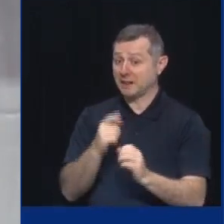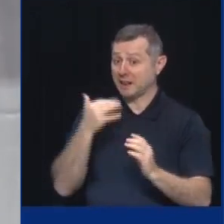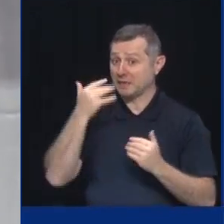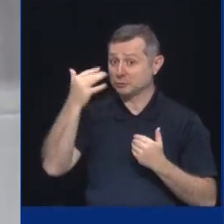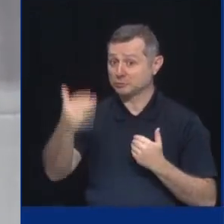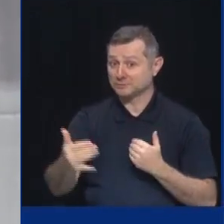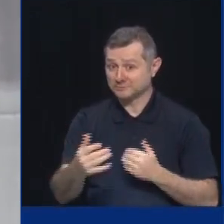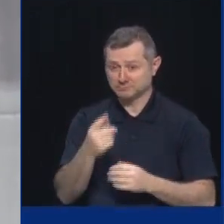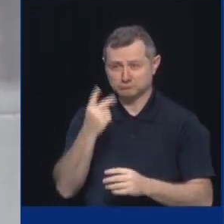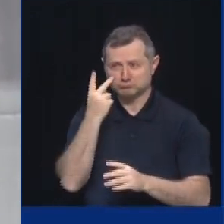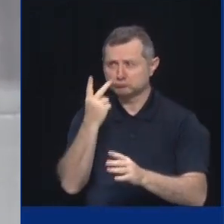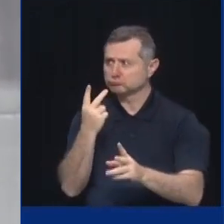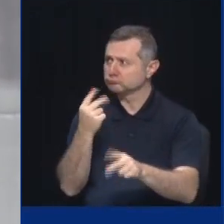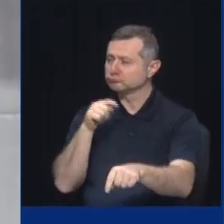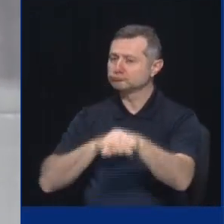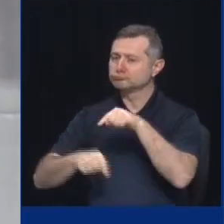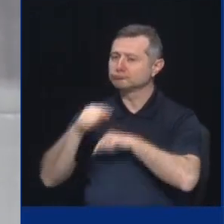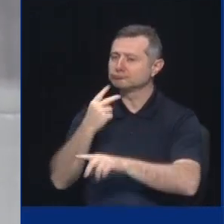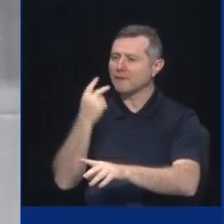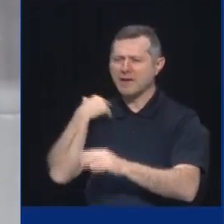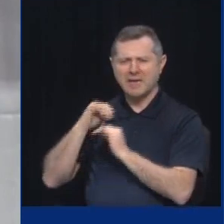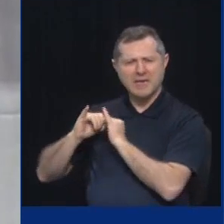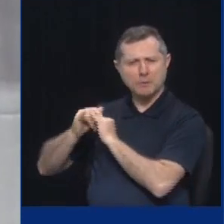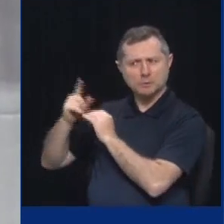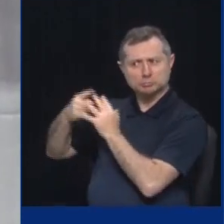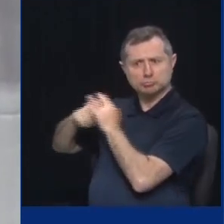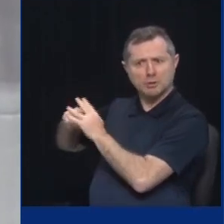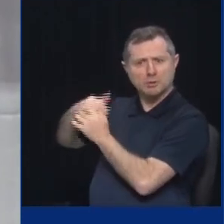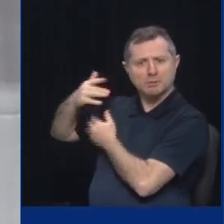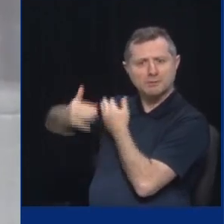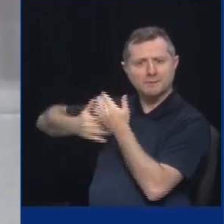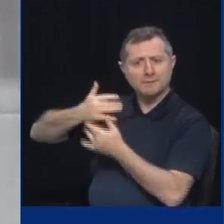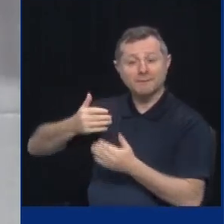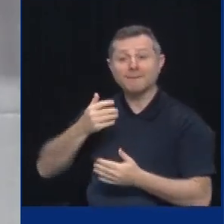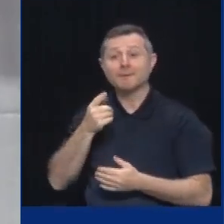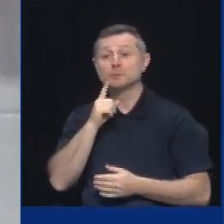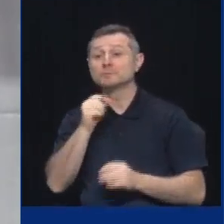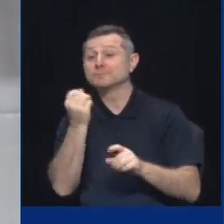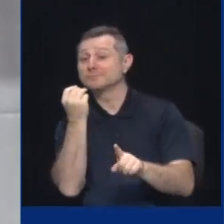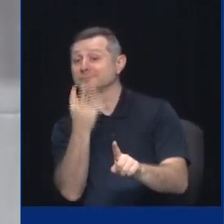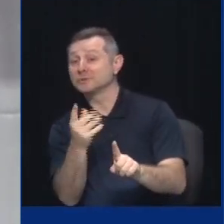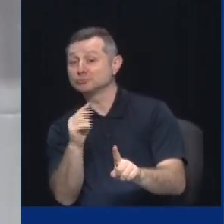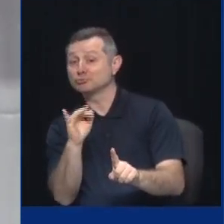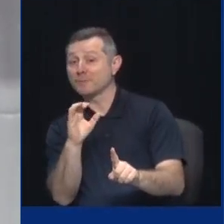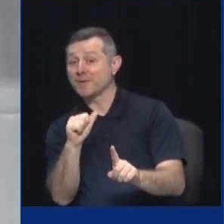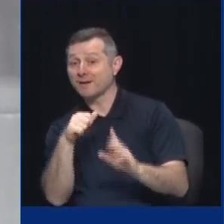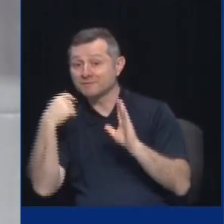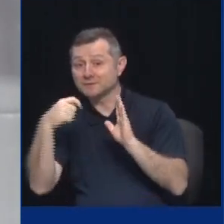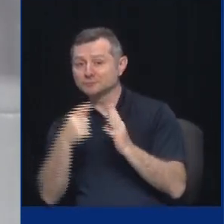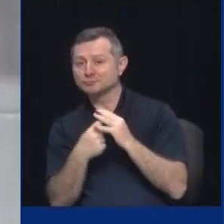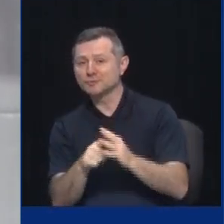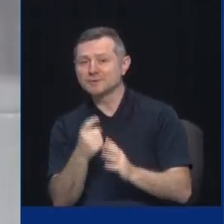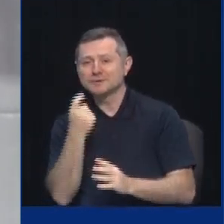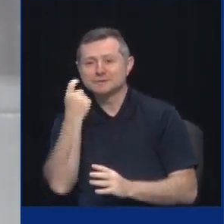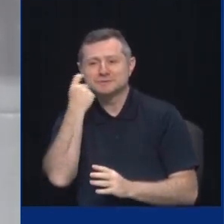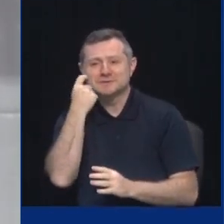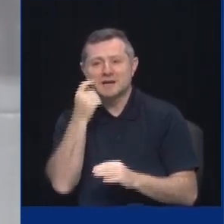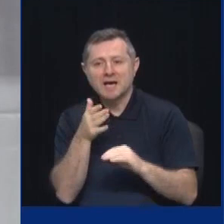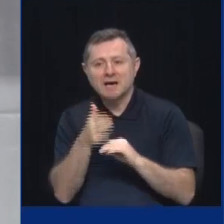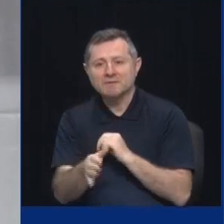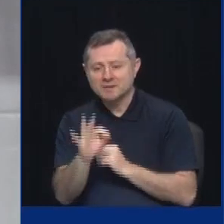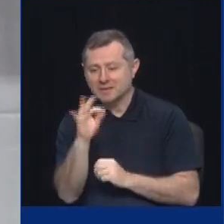conception. But Tribeca was conceived post 9/11. That's